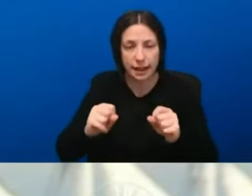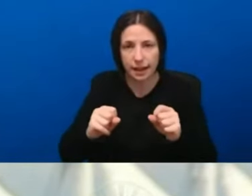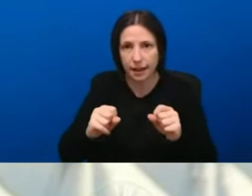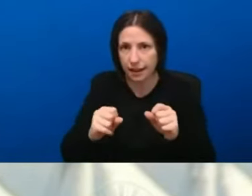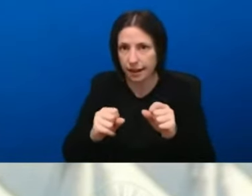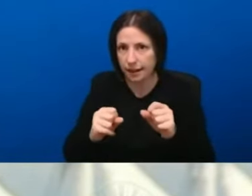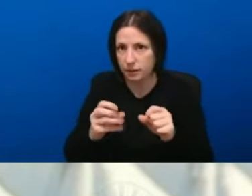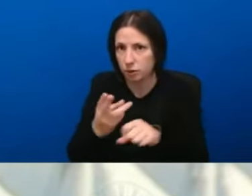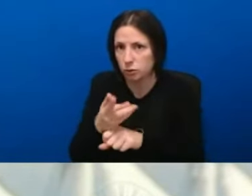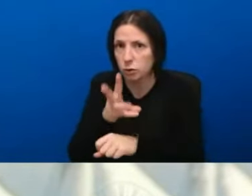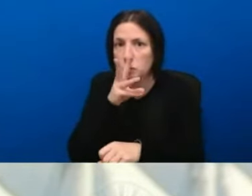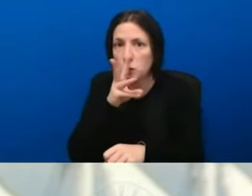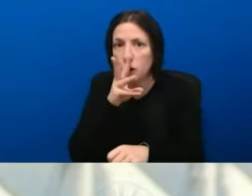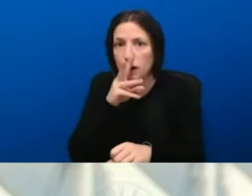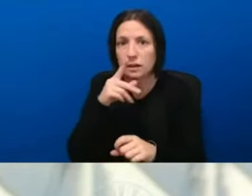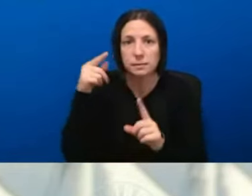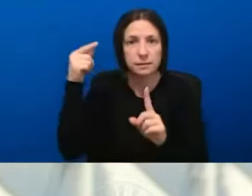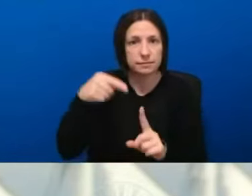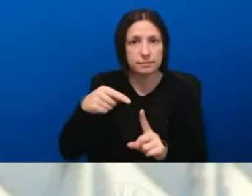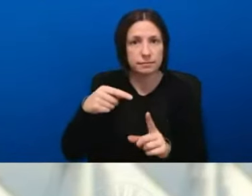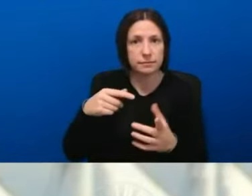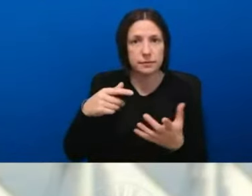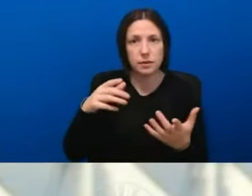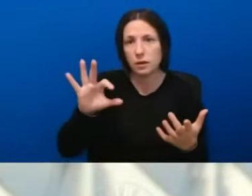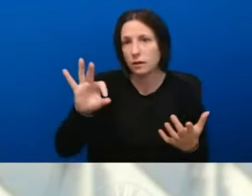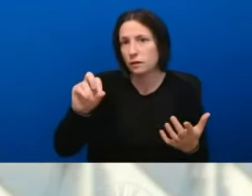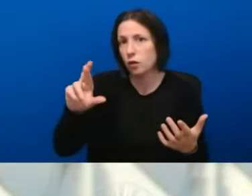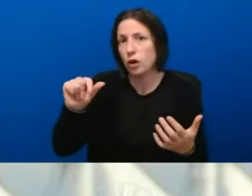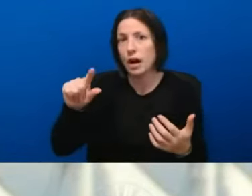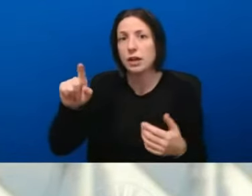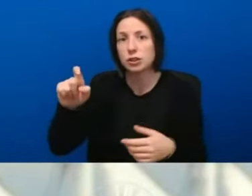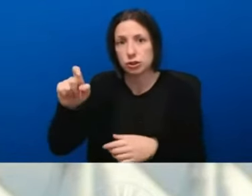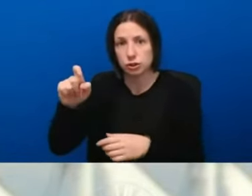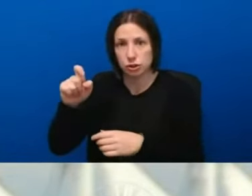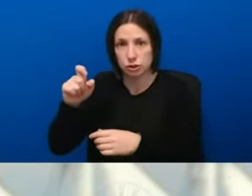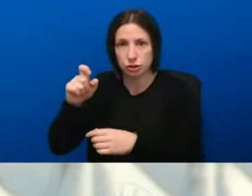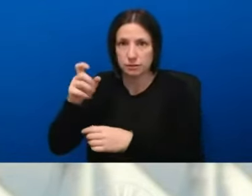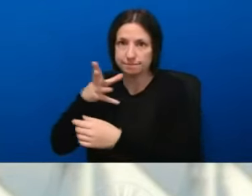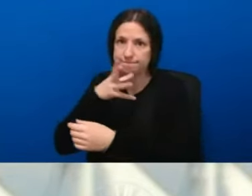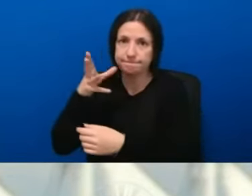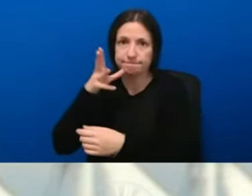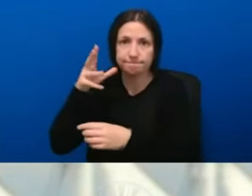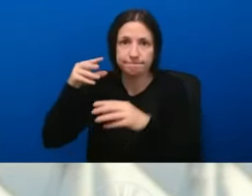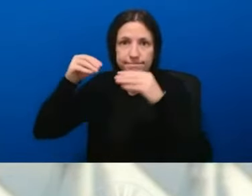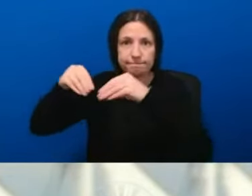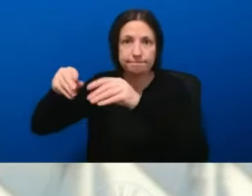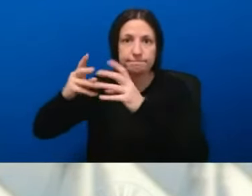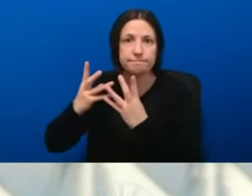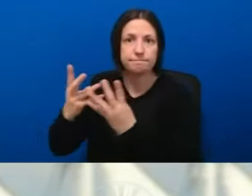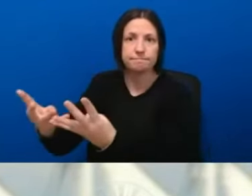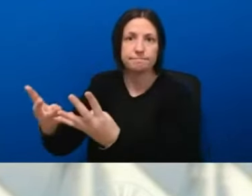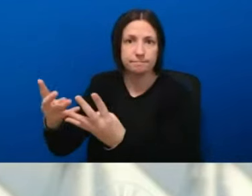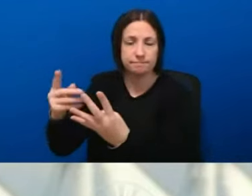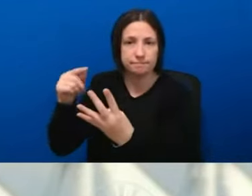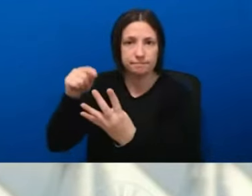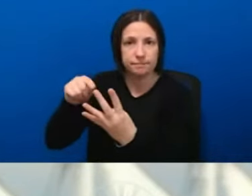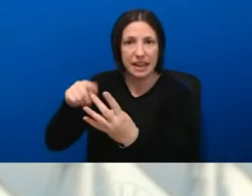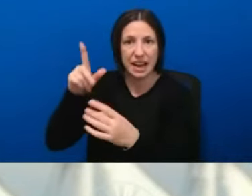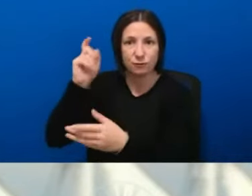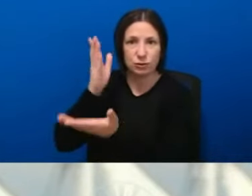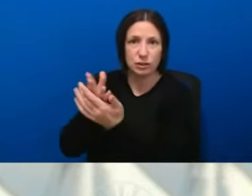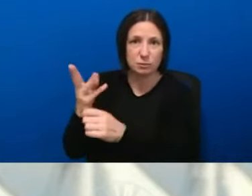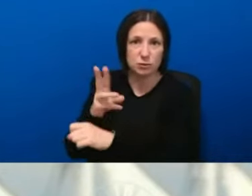water. And in particular, it means people who are raising forage crops have to stop. So I guess